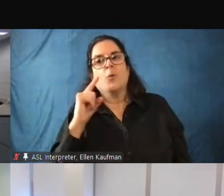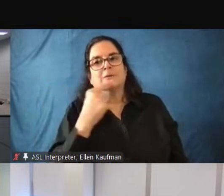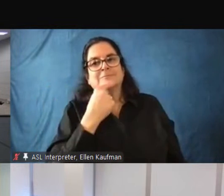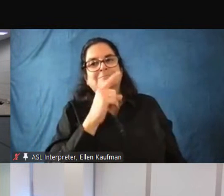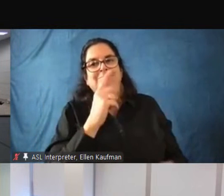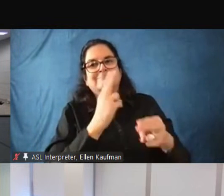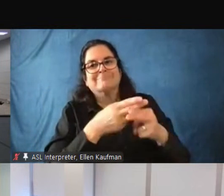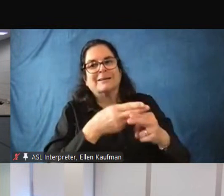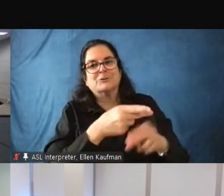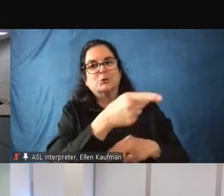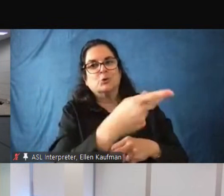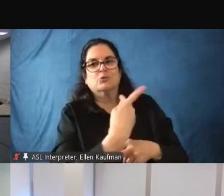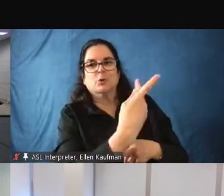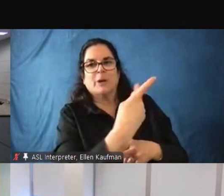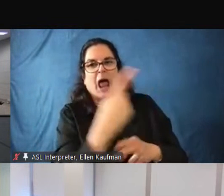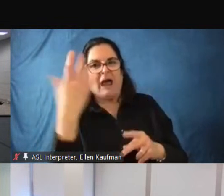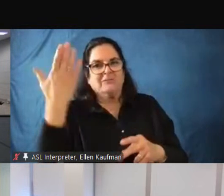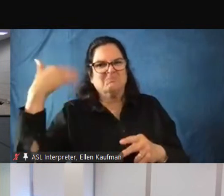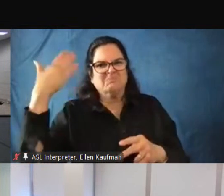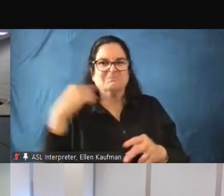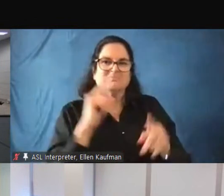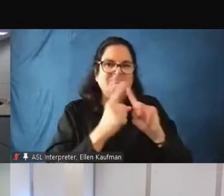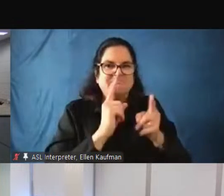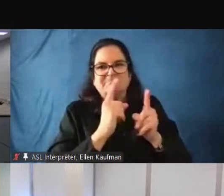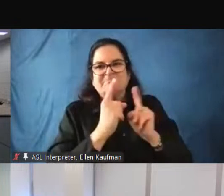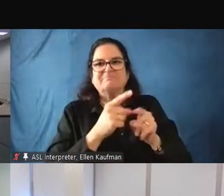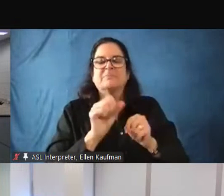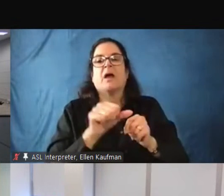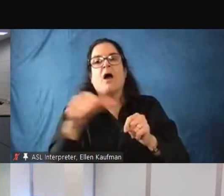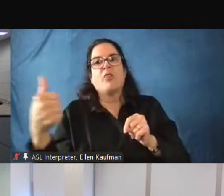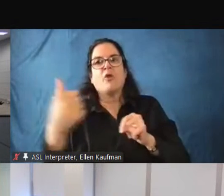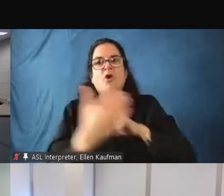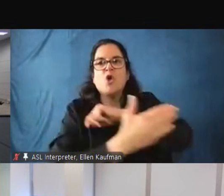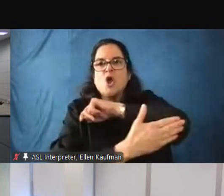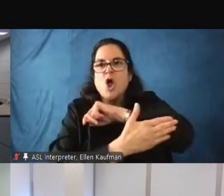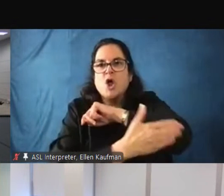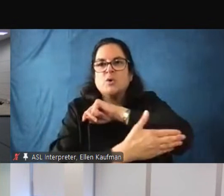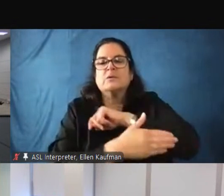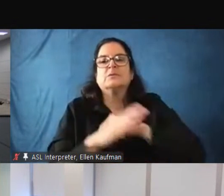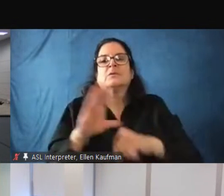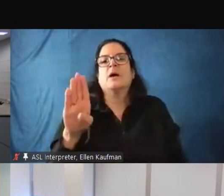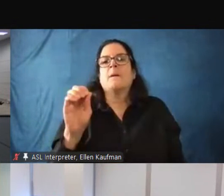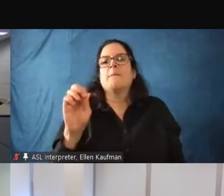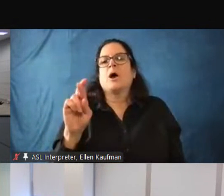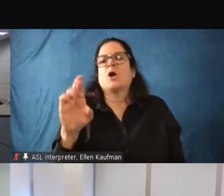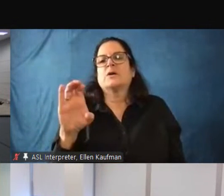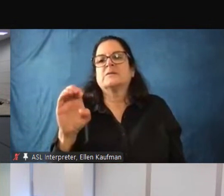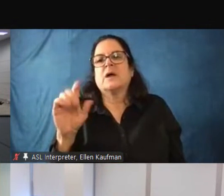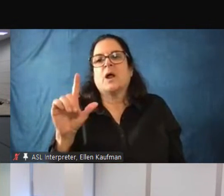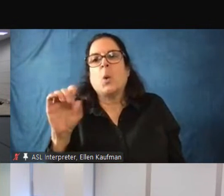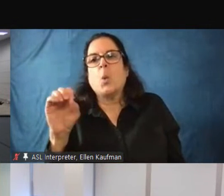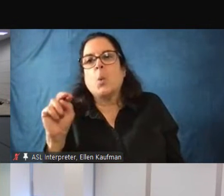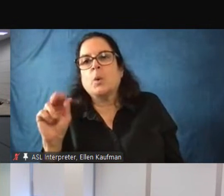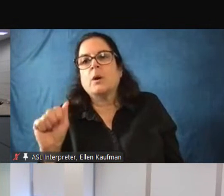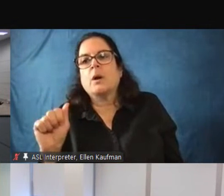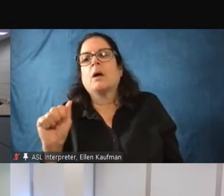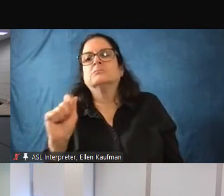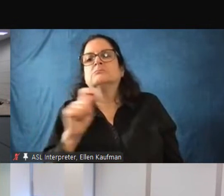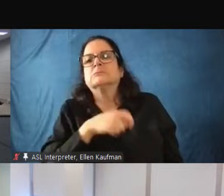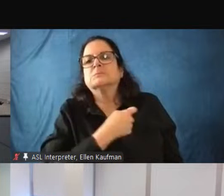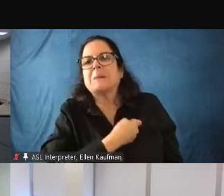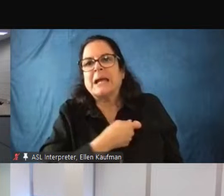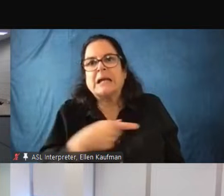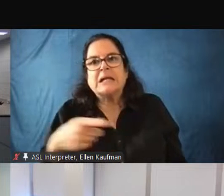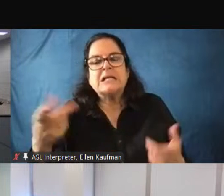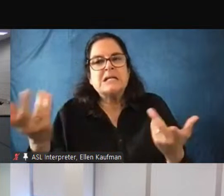conversations about public transportation in other countries like Barcelona, Spain, and so on and so forth. It's a combination of not just a funding